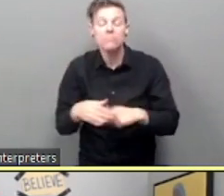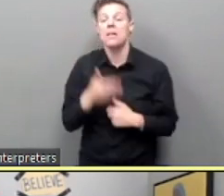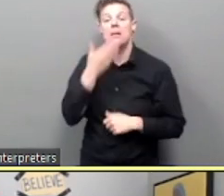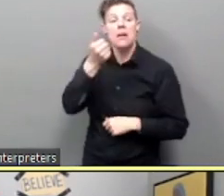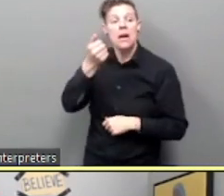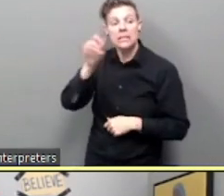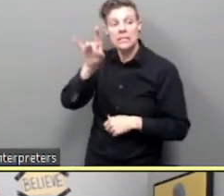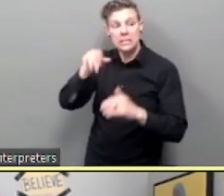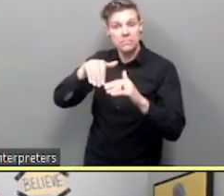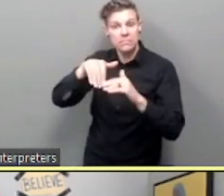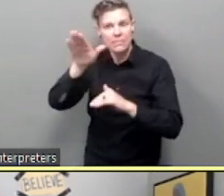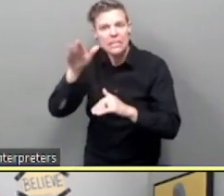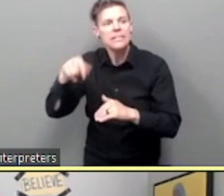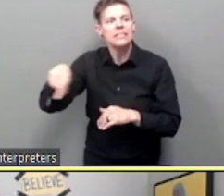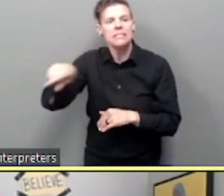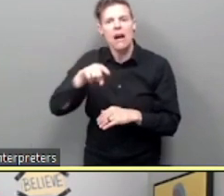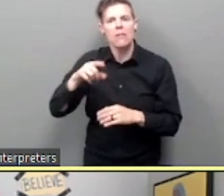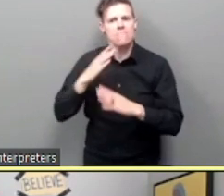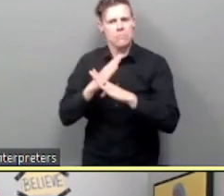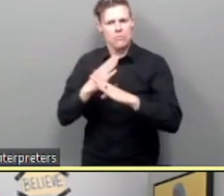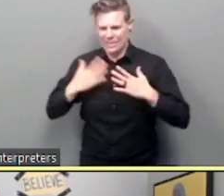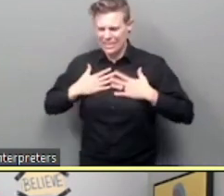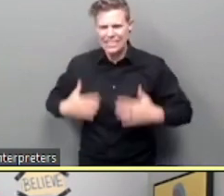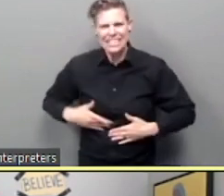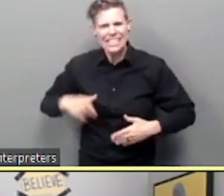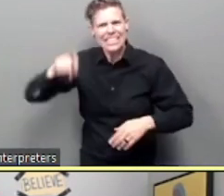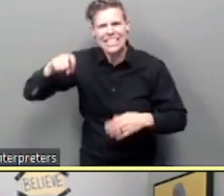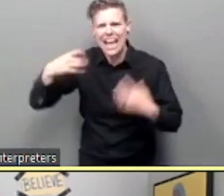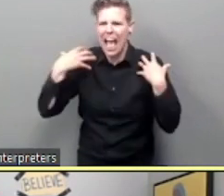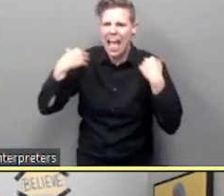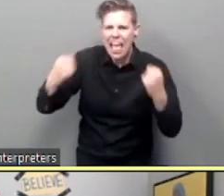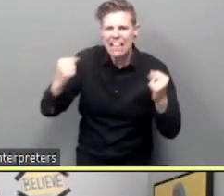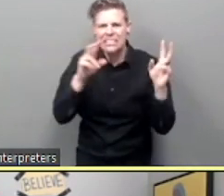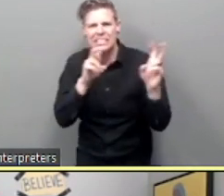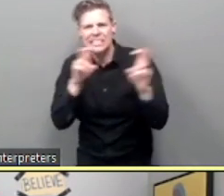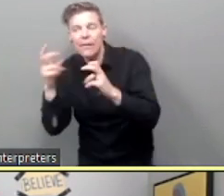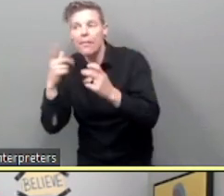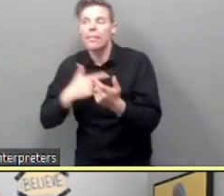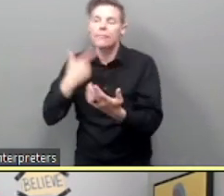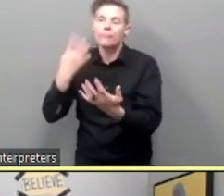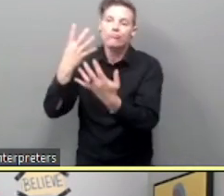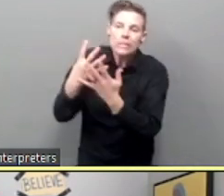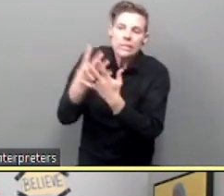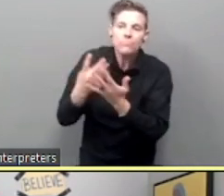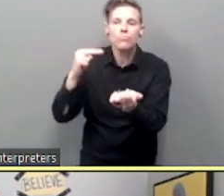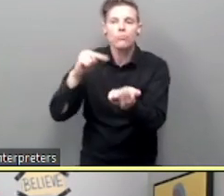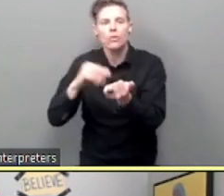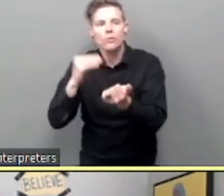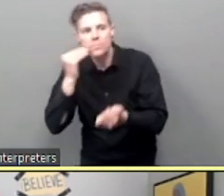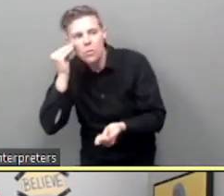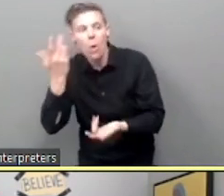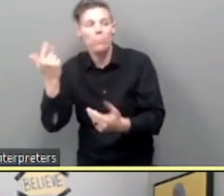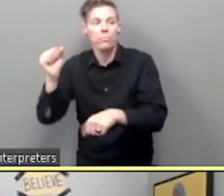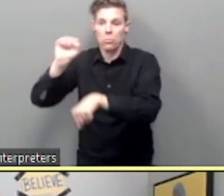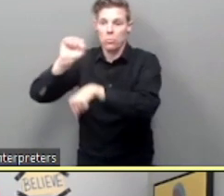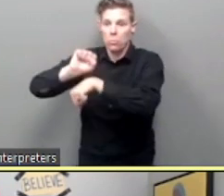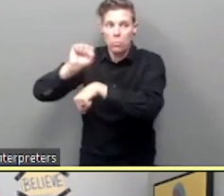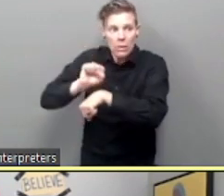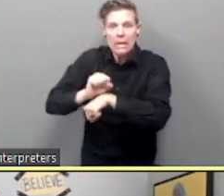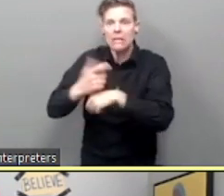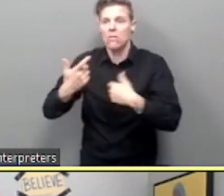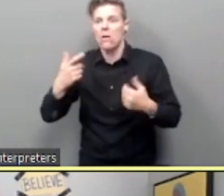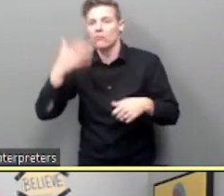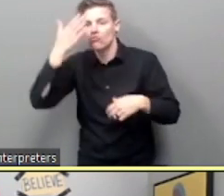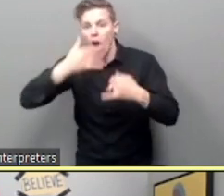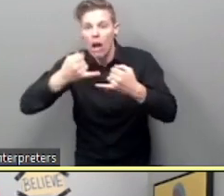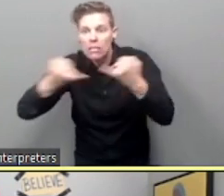settings, 18 and over who have underlying medical conditions, or who work or live in high-risk settings, and it's 6